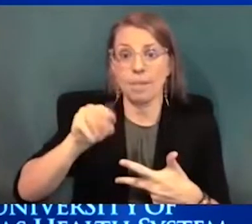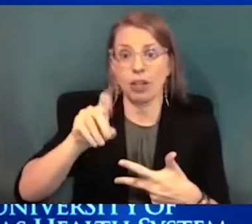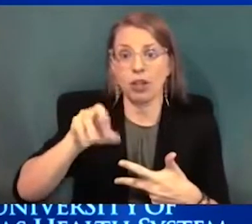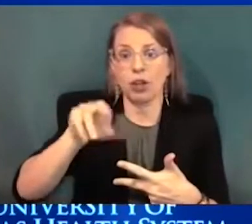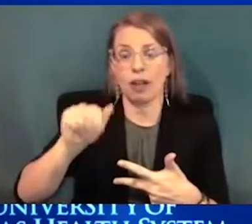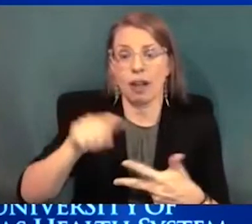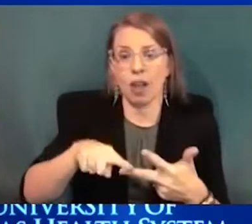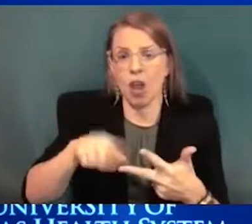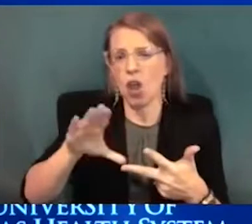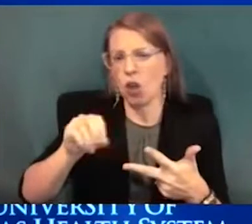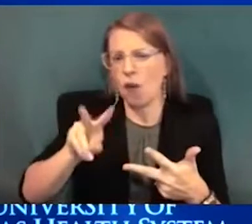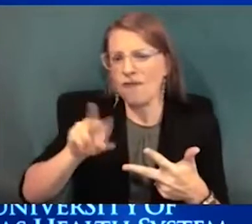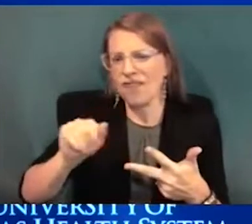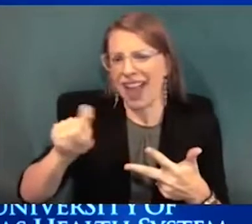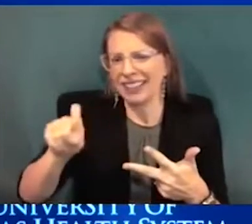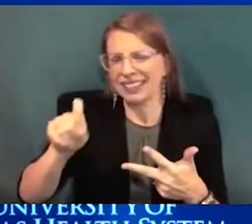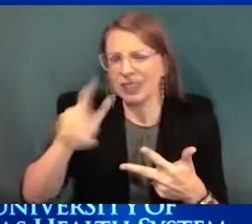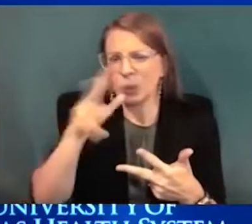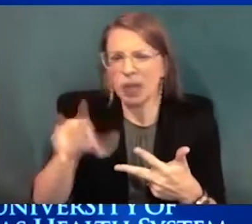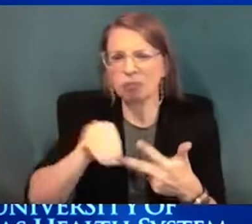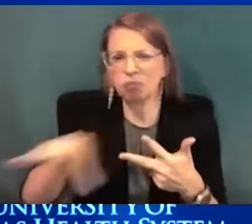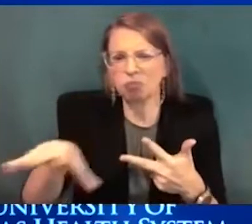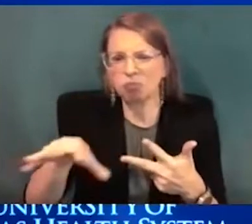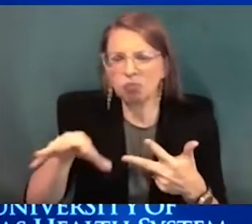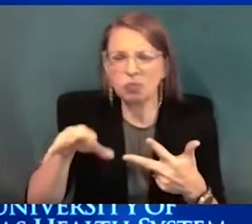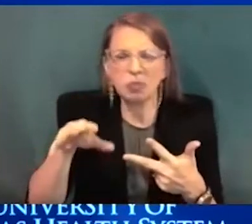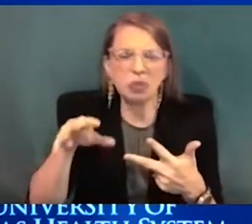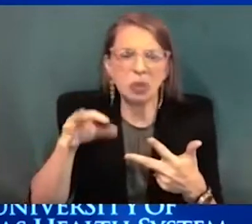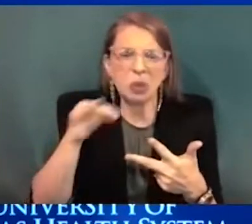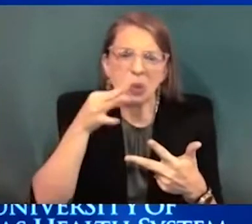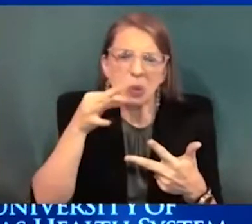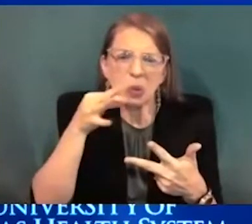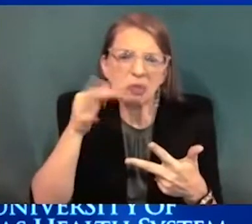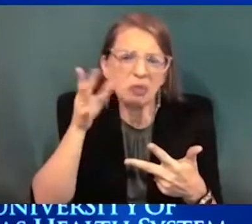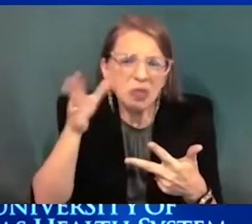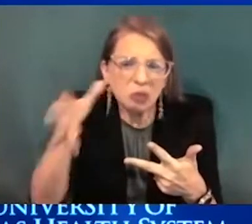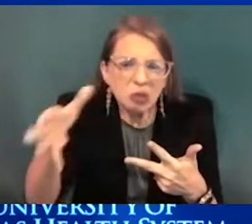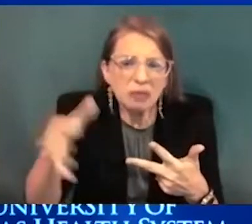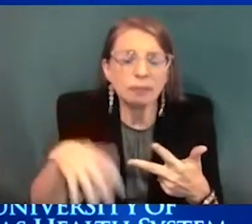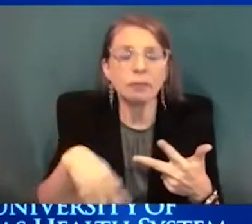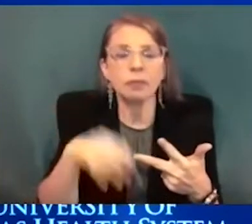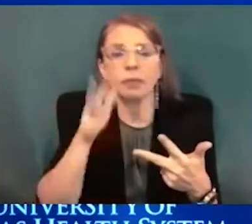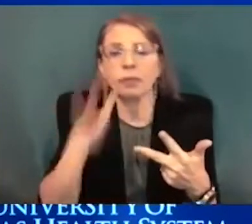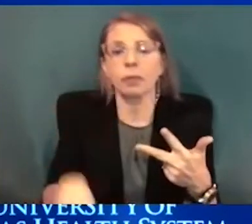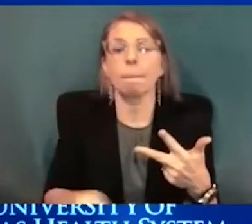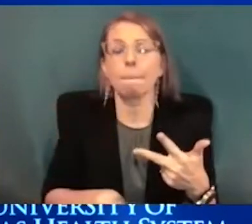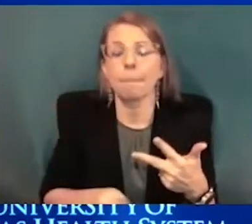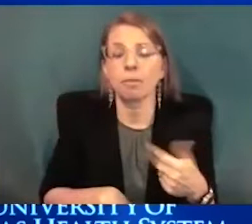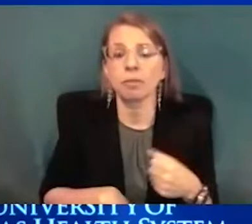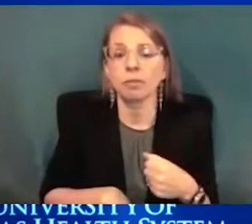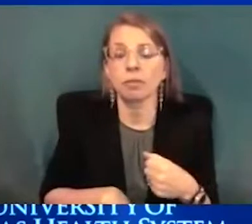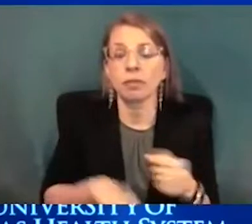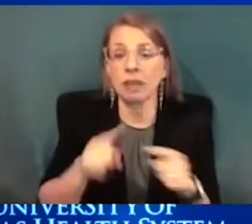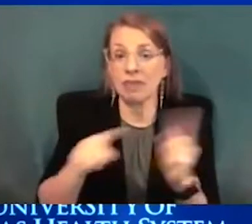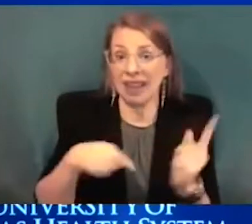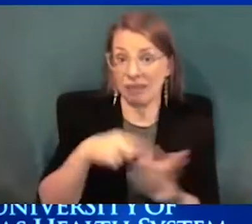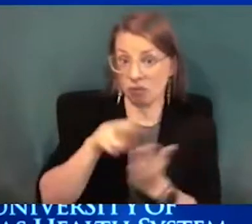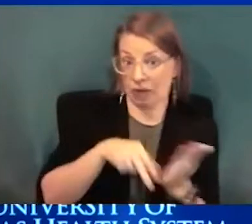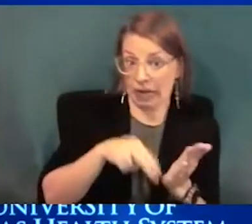probably going to come out at some point in the not so distant future. But what I'm reading, Hawkeye, is that